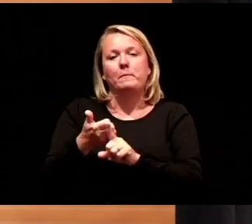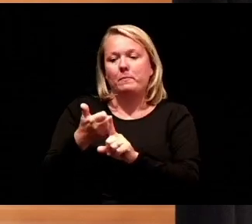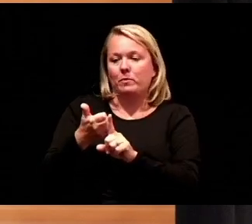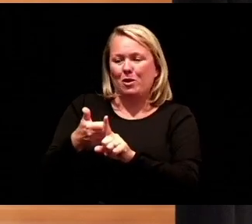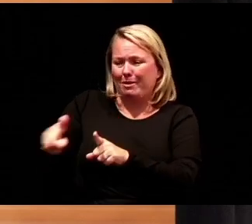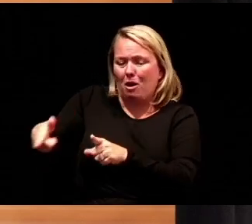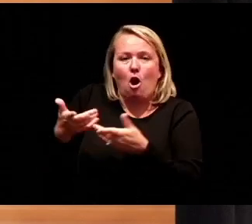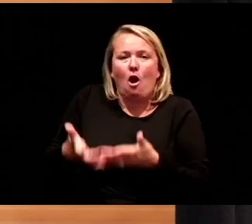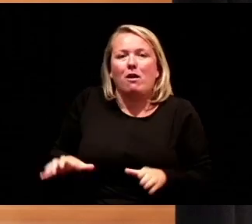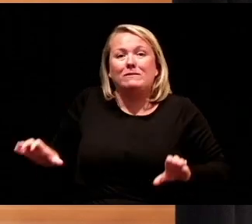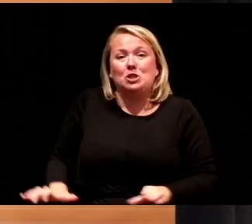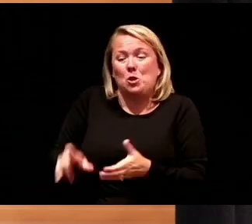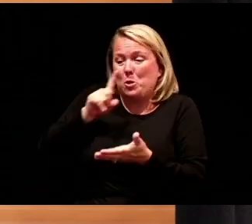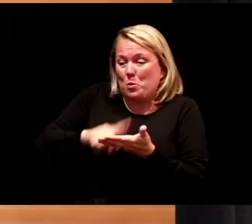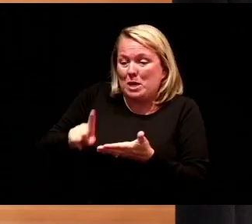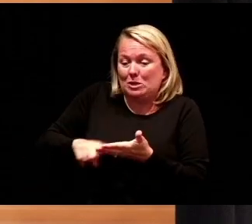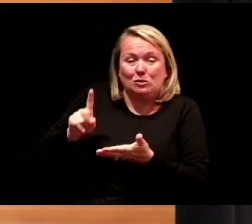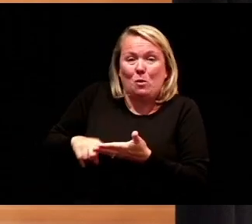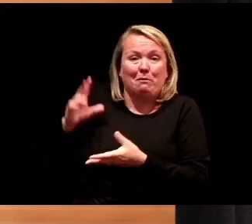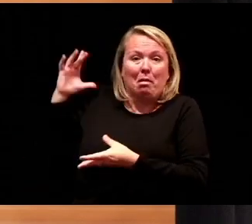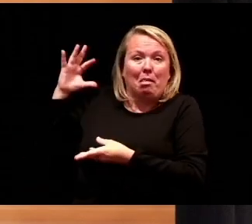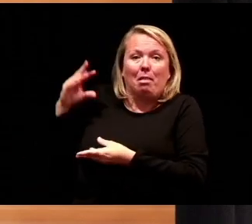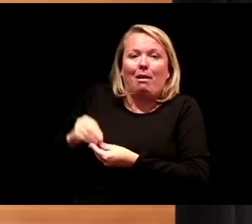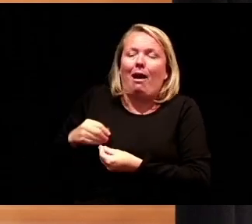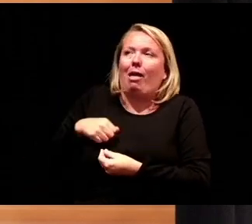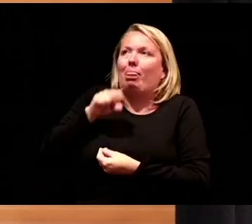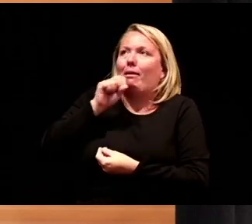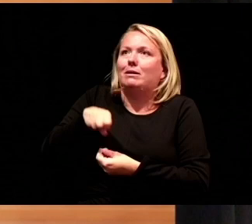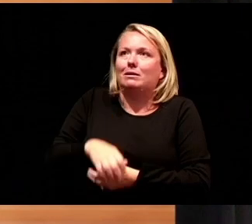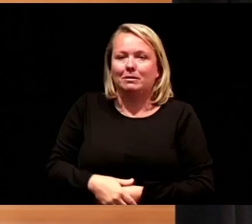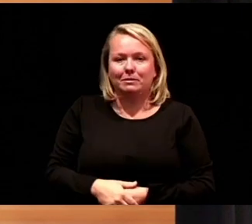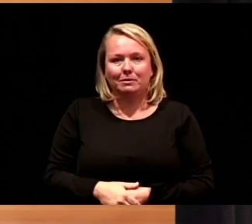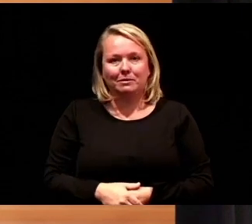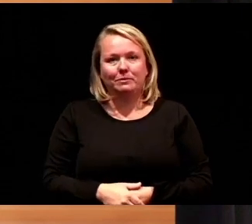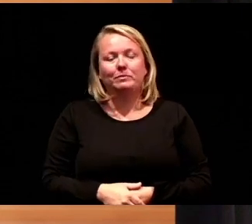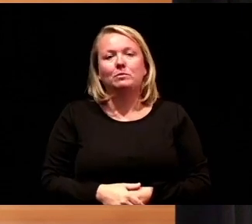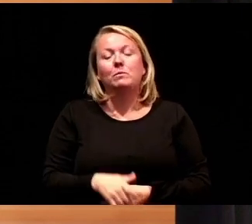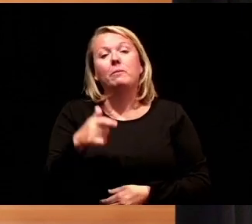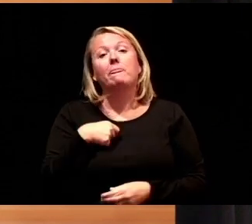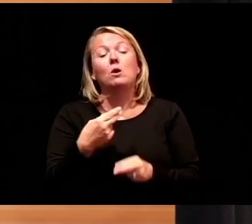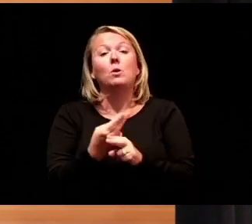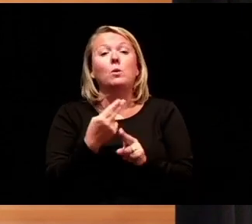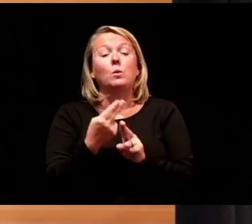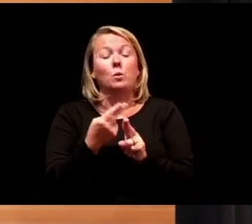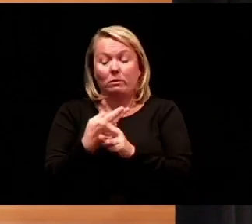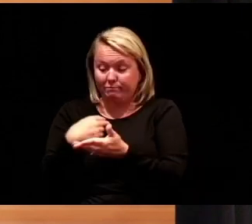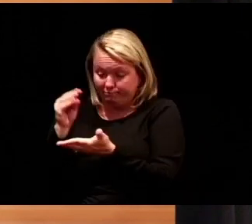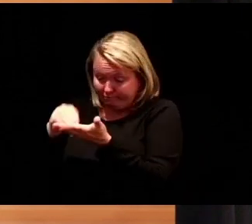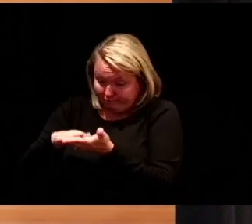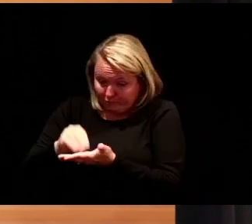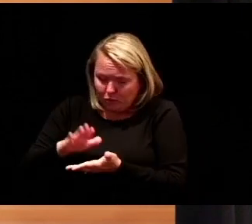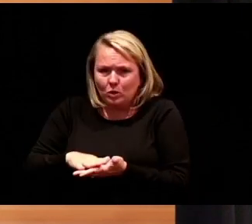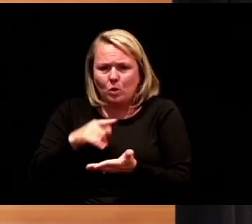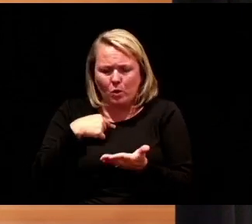a person or only 4 people in a 2-bedroom, that's not always going to be the case. And you can see how that quickly becomes a problem, especially for